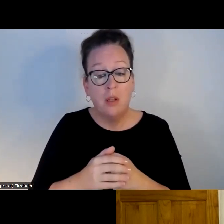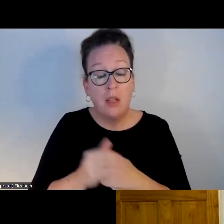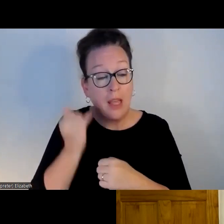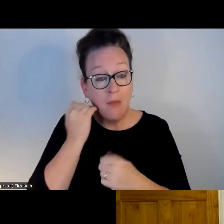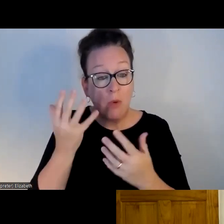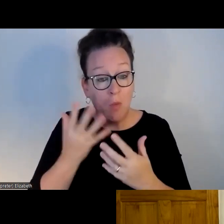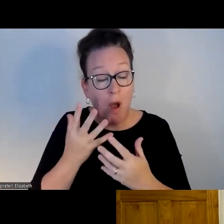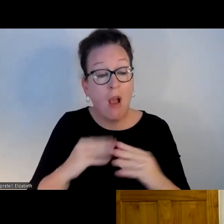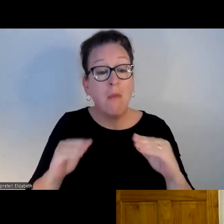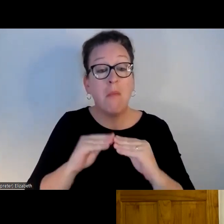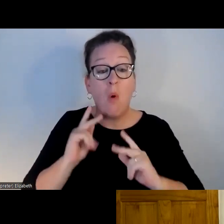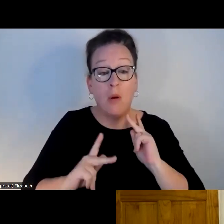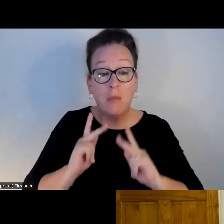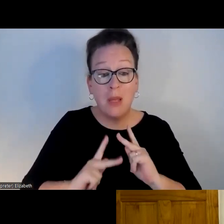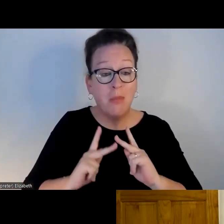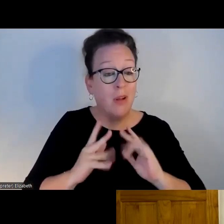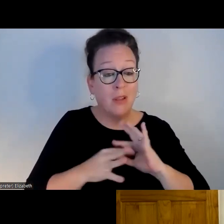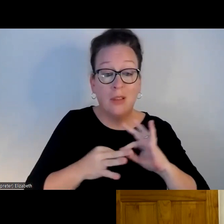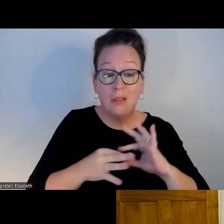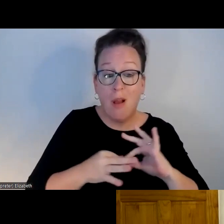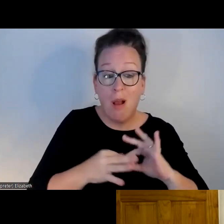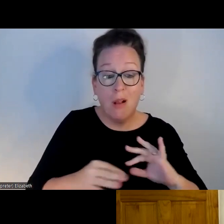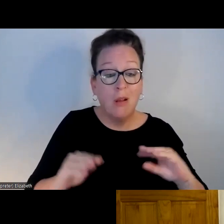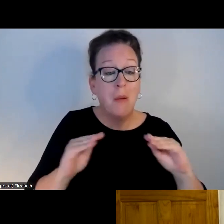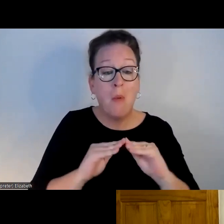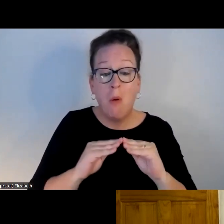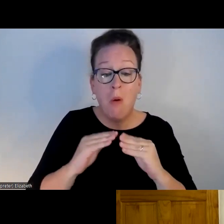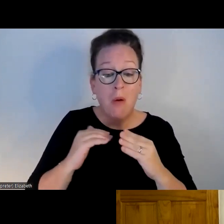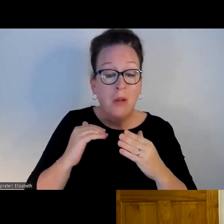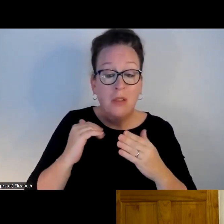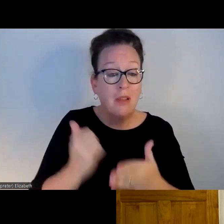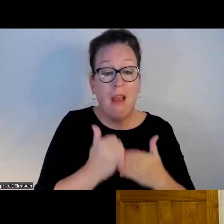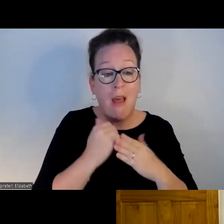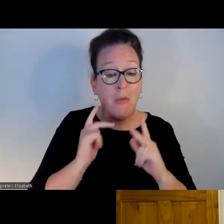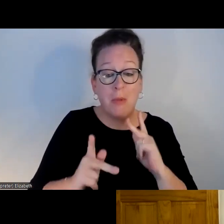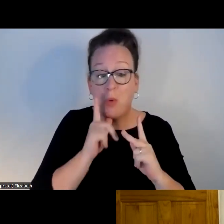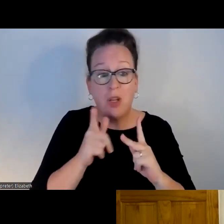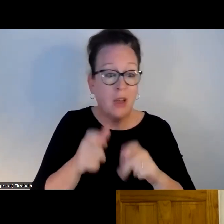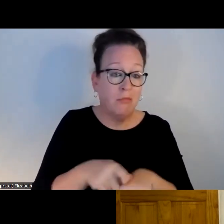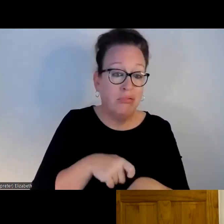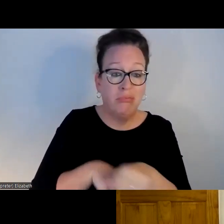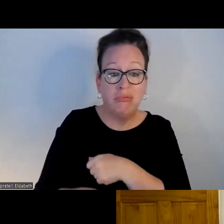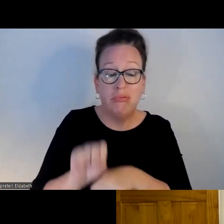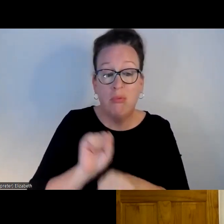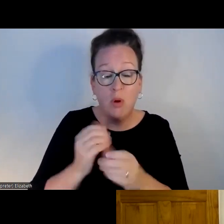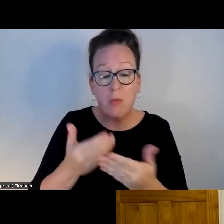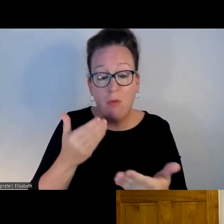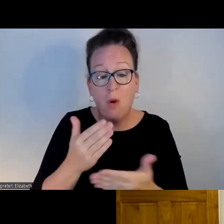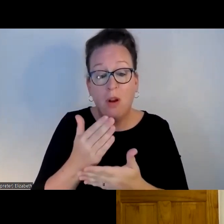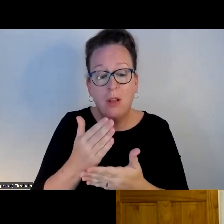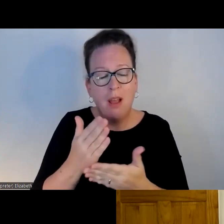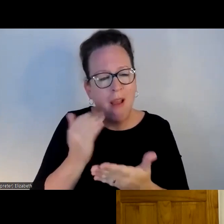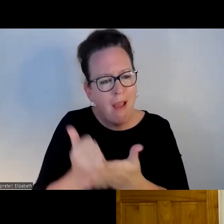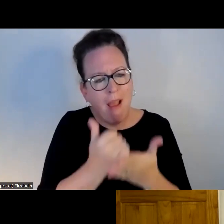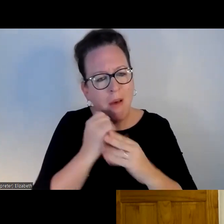additional people talk a little bit more, to give folks who weren't in the trenches on this some of the perspectives that